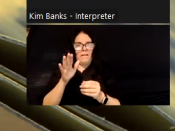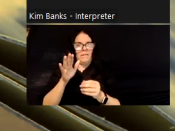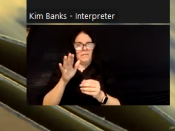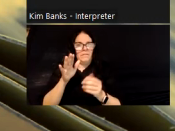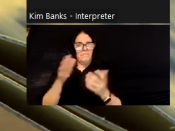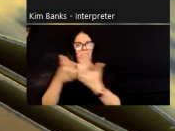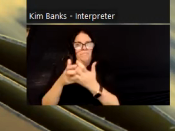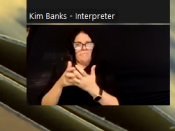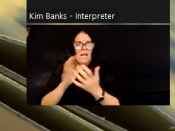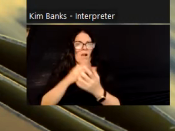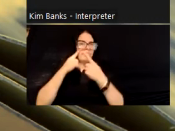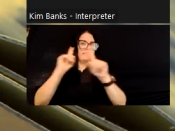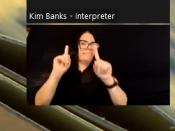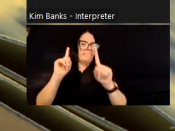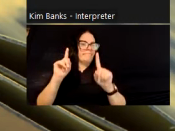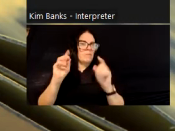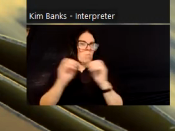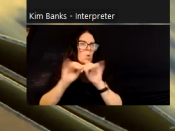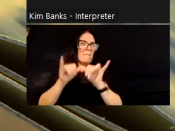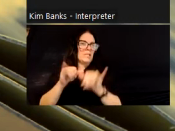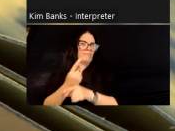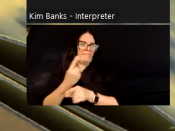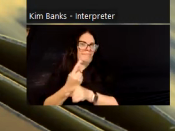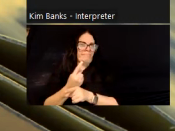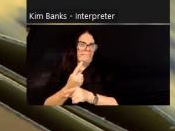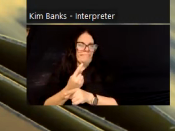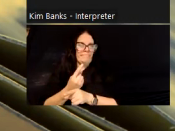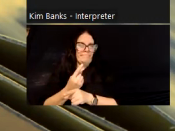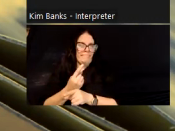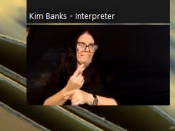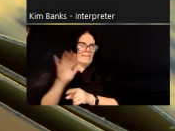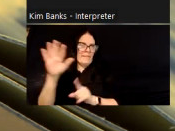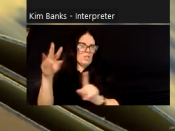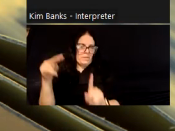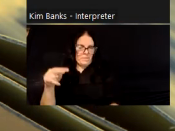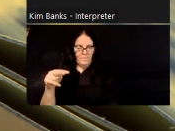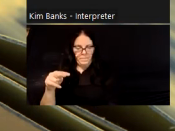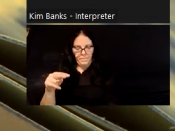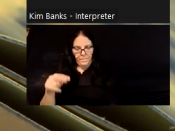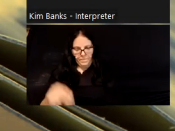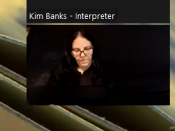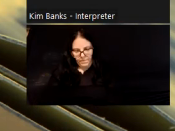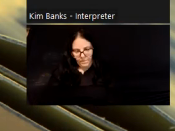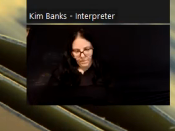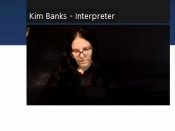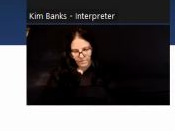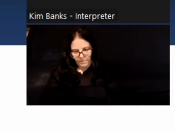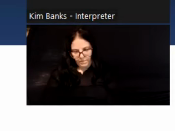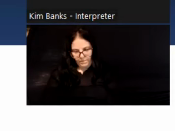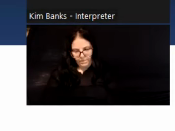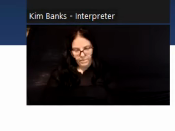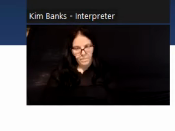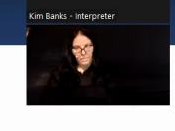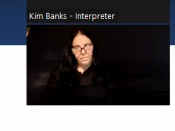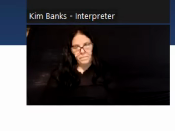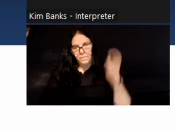measures, and the better you will be appearing in terms of making those performance measures.